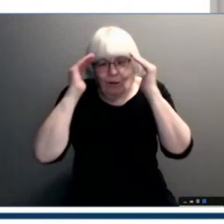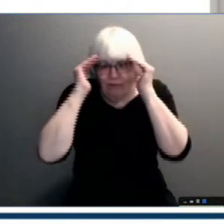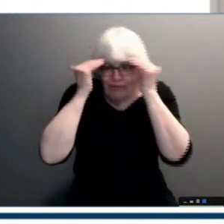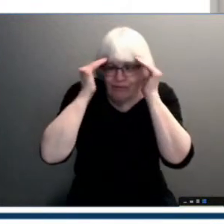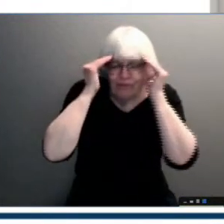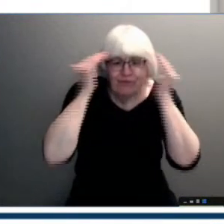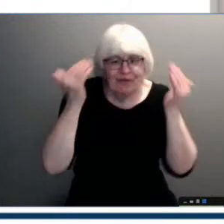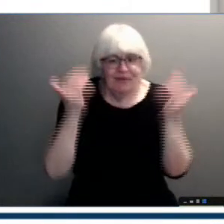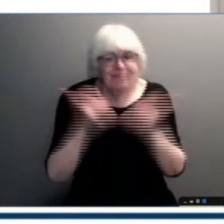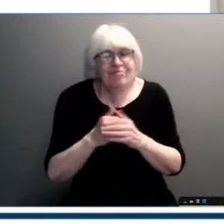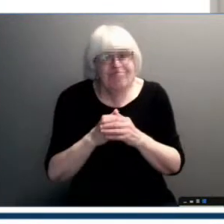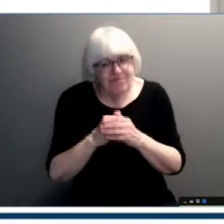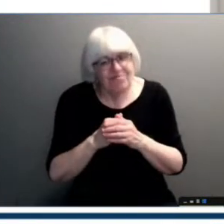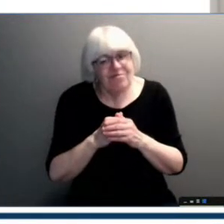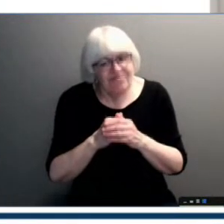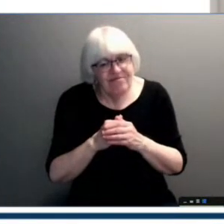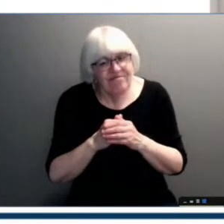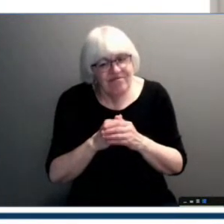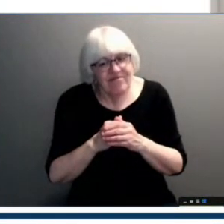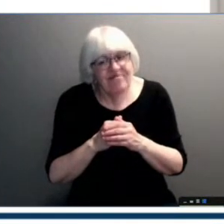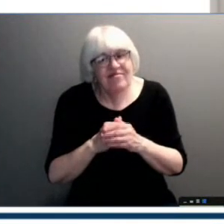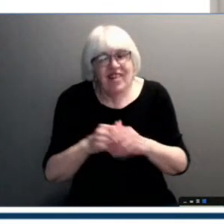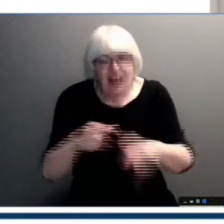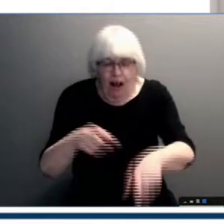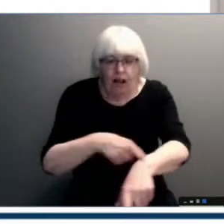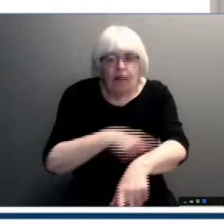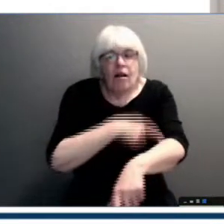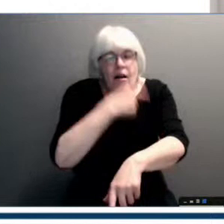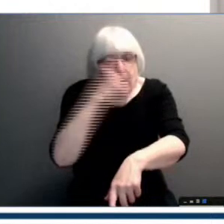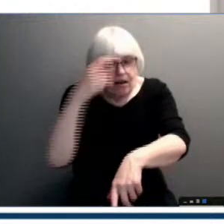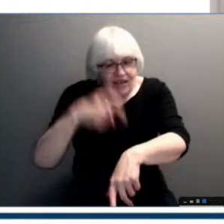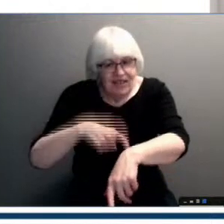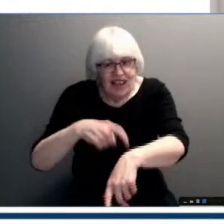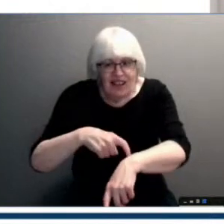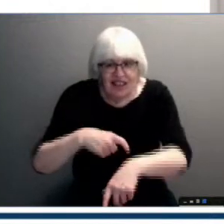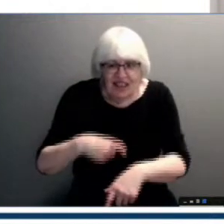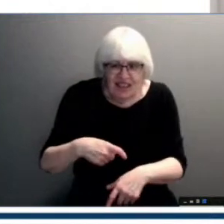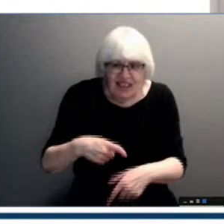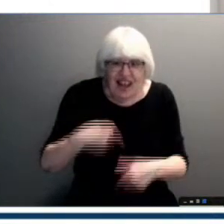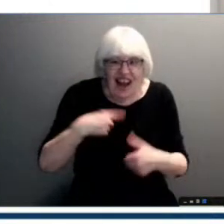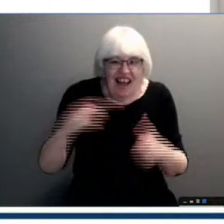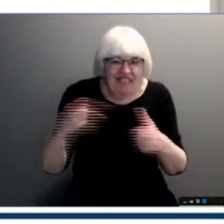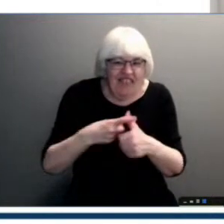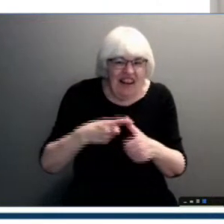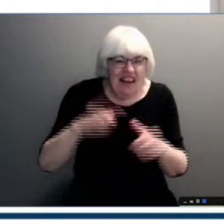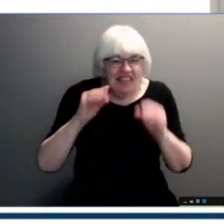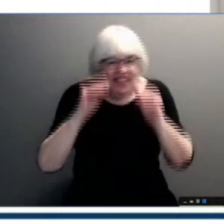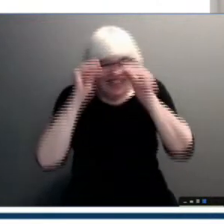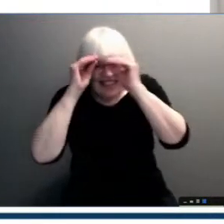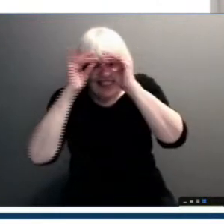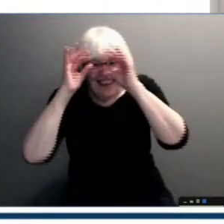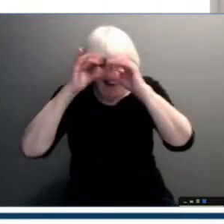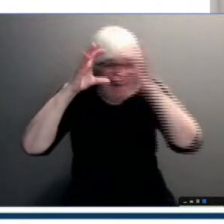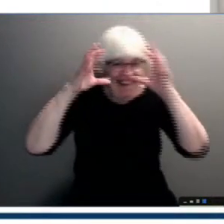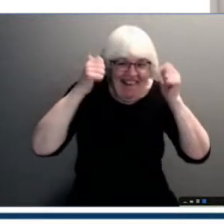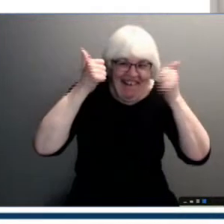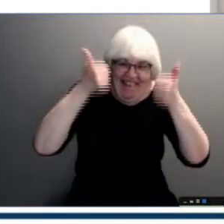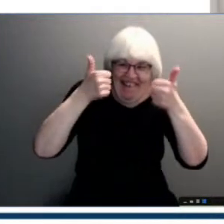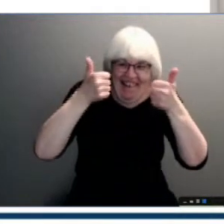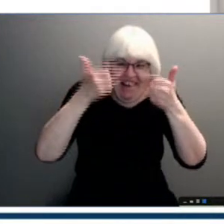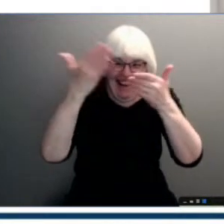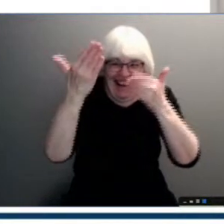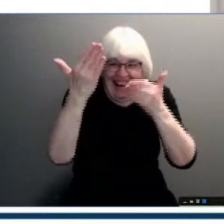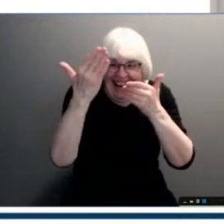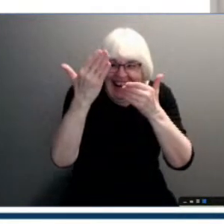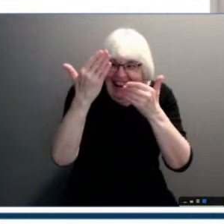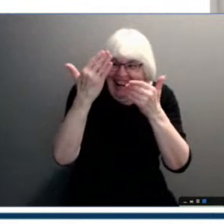run for everyone. And you're right, that light does seem a little further ahead, a little further away at the moment, and it is a little further away, but it's still